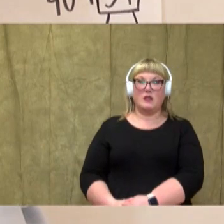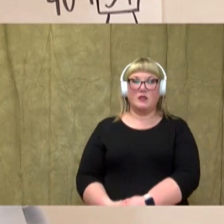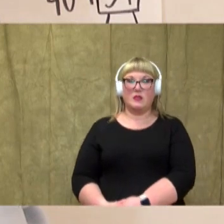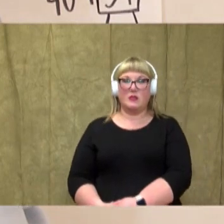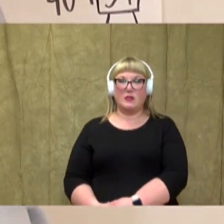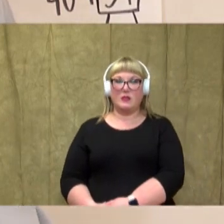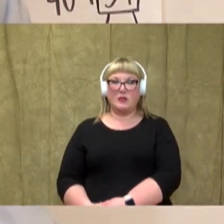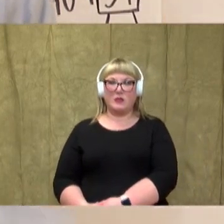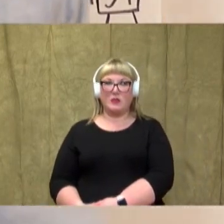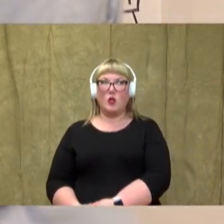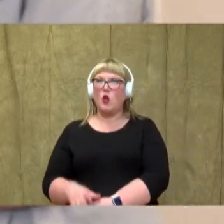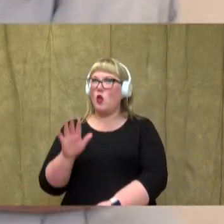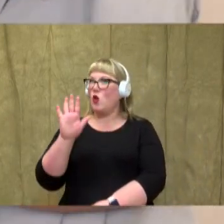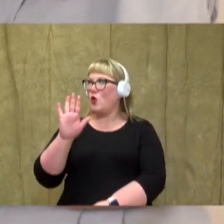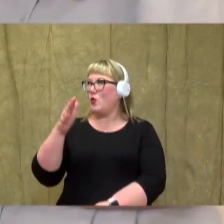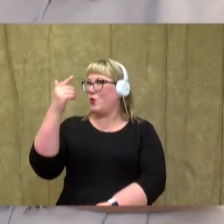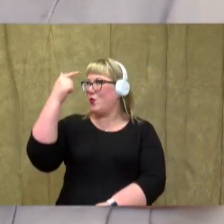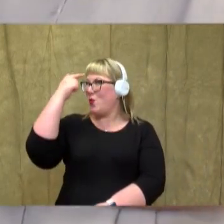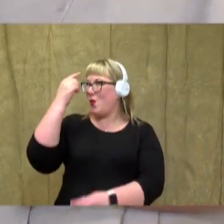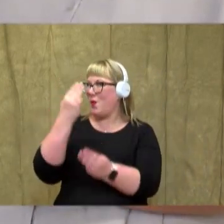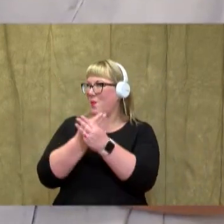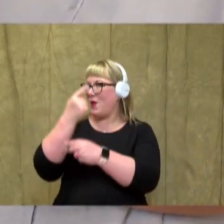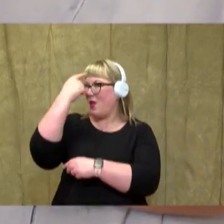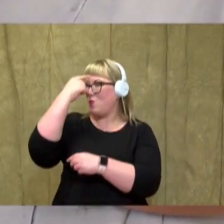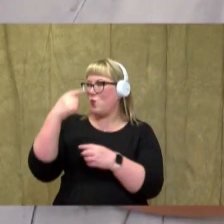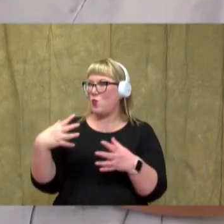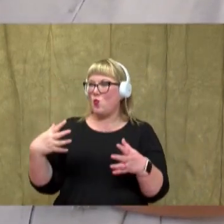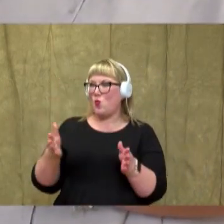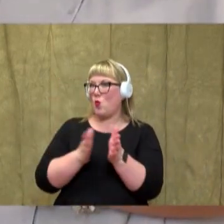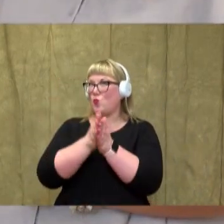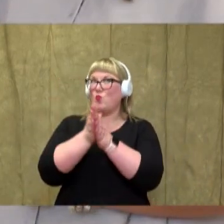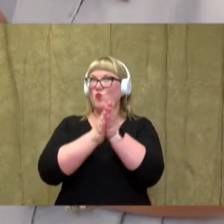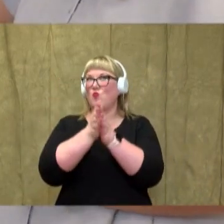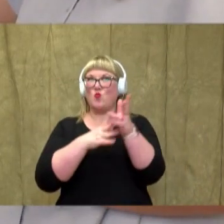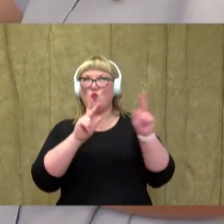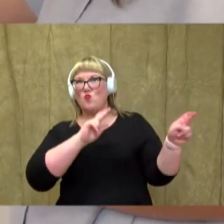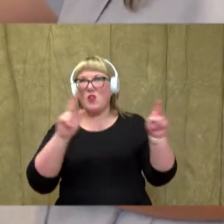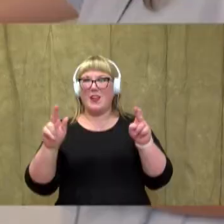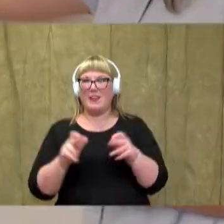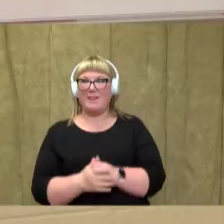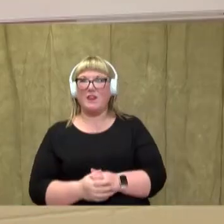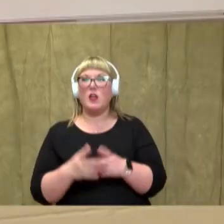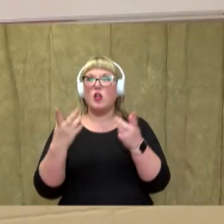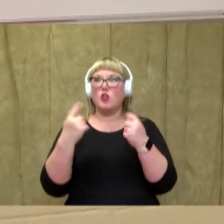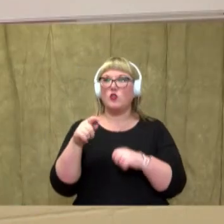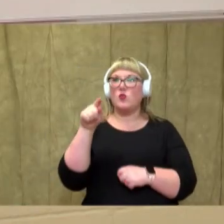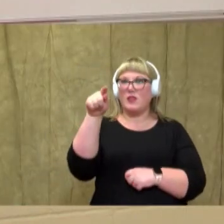I bet your math brain is super warmed up. I want you to try this one.